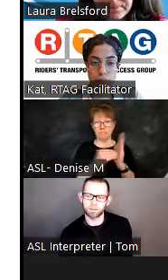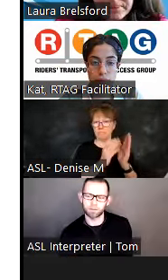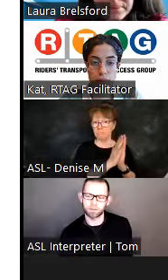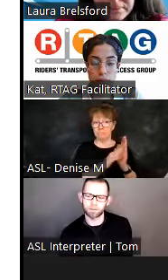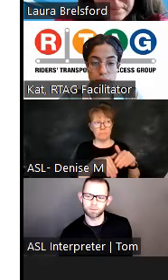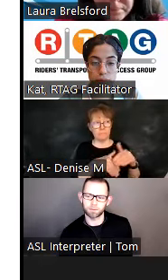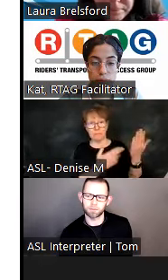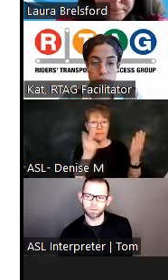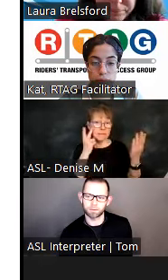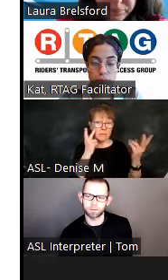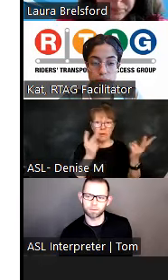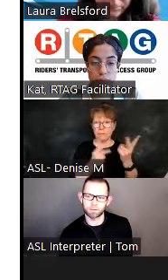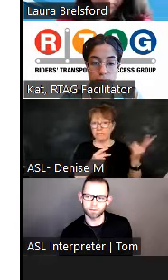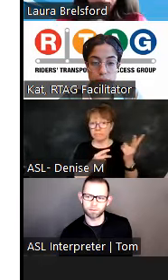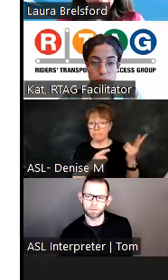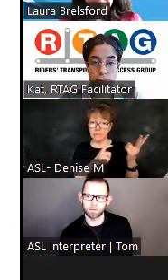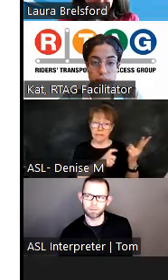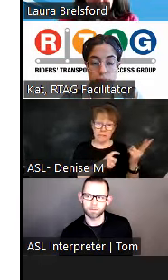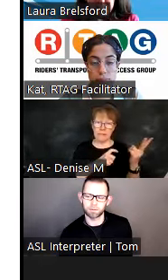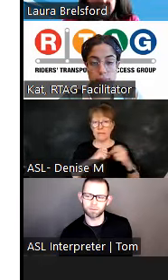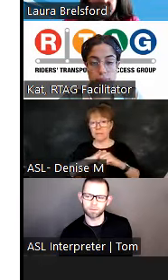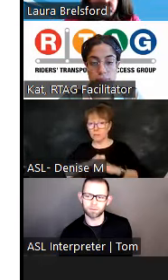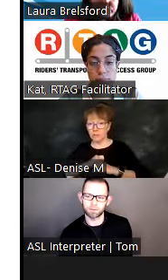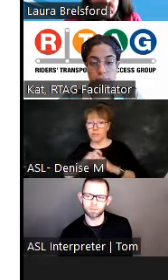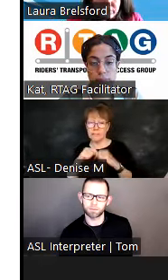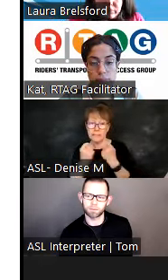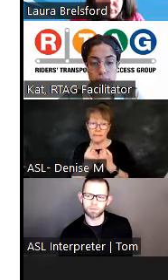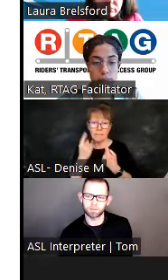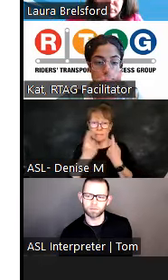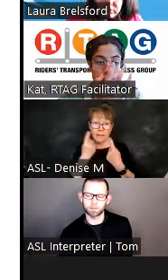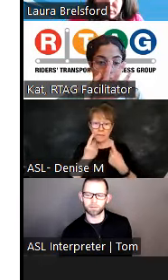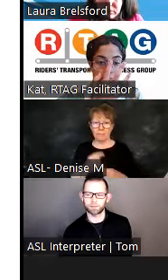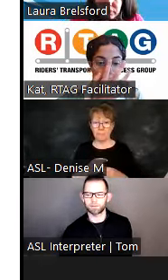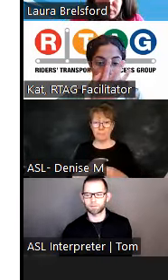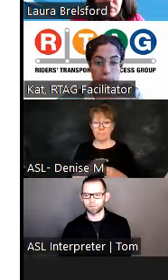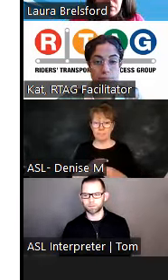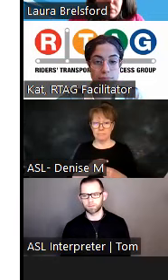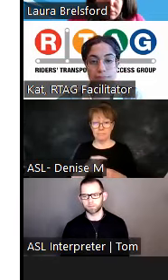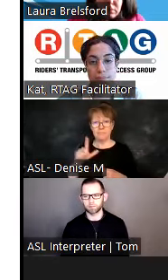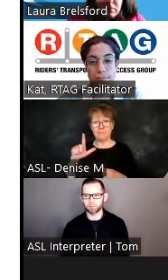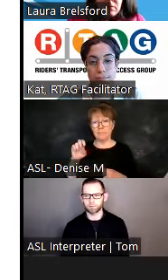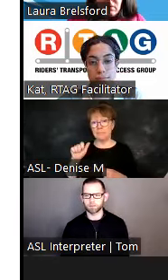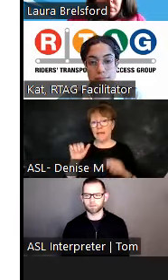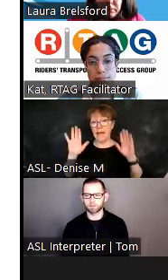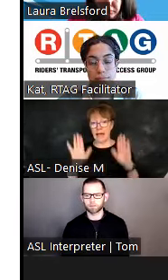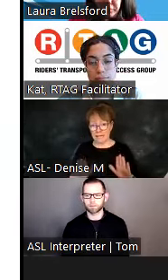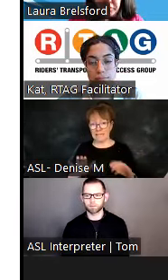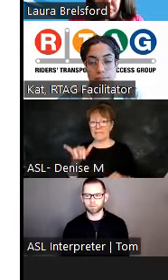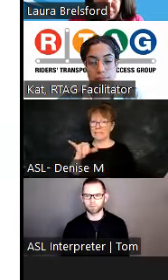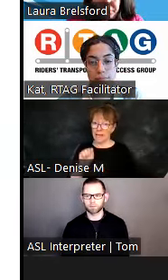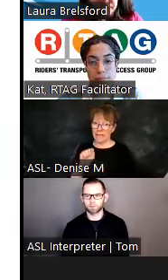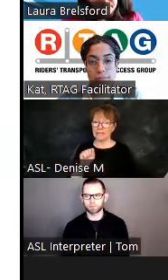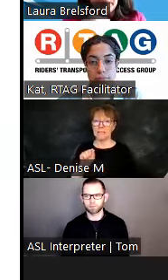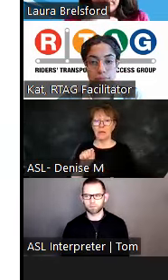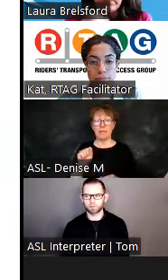Yes, excellent. Because people tend to think more when they hear instead of reading. Oh,